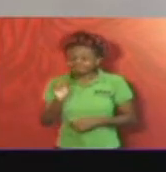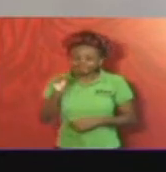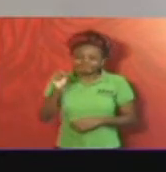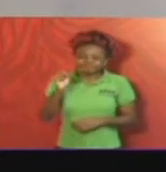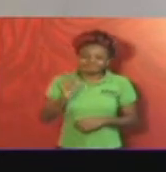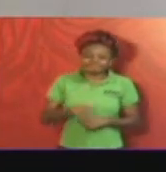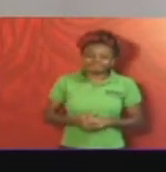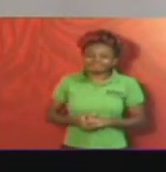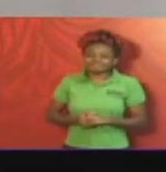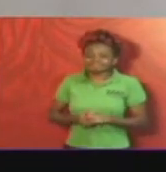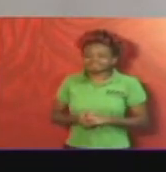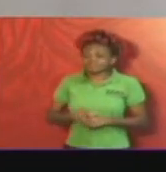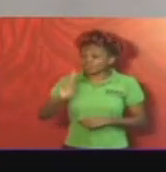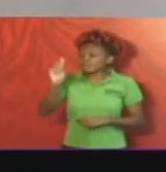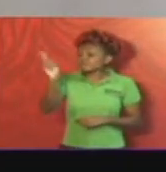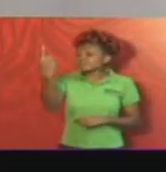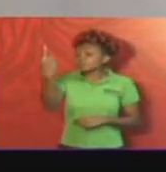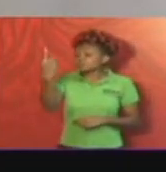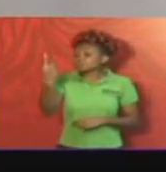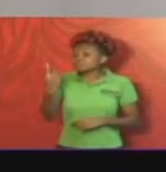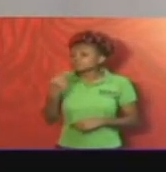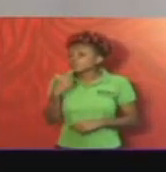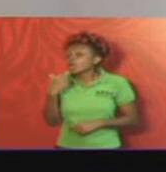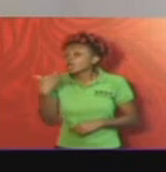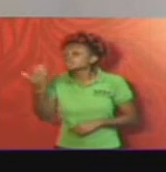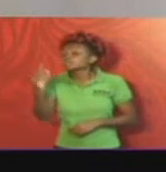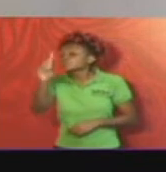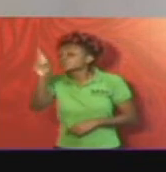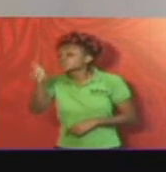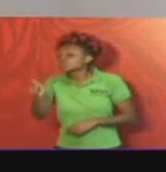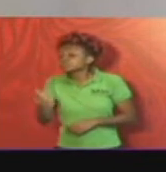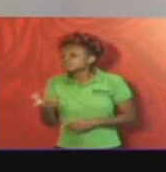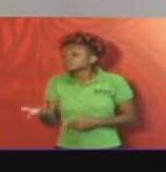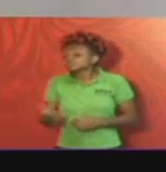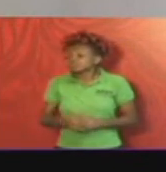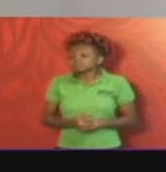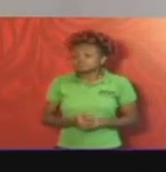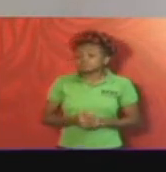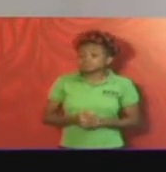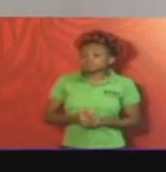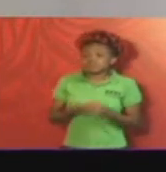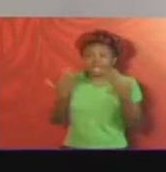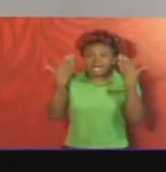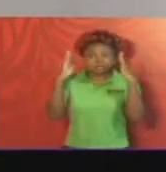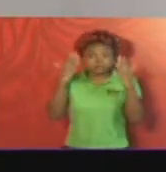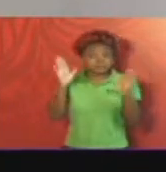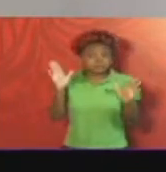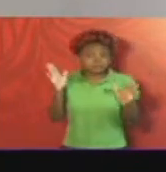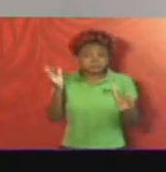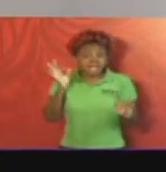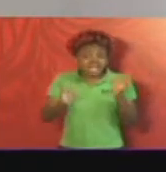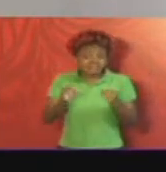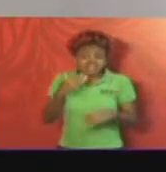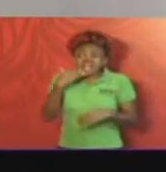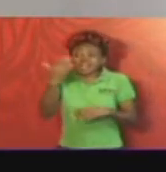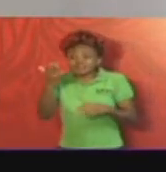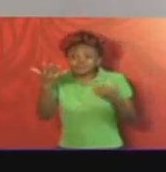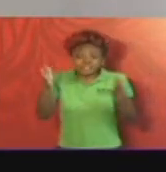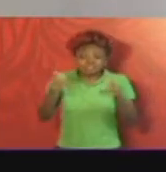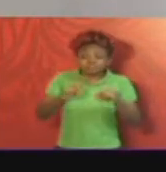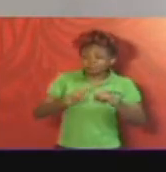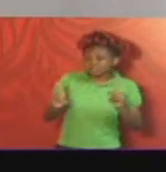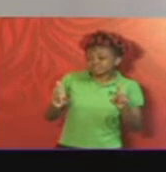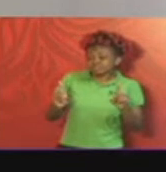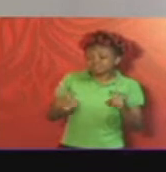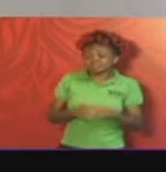my first question is in terms of, I'm not sure whether it was asked, as I said, but do we have a ballpark